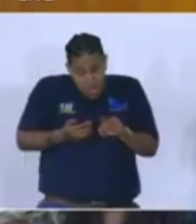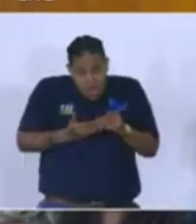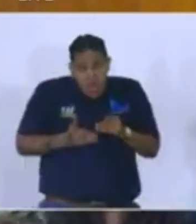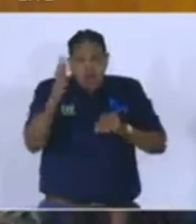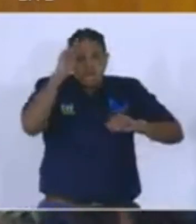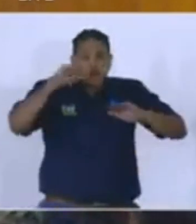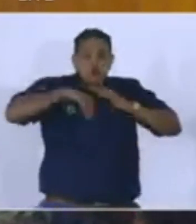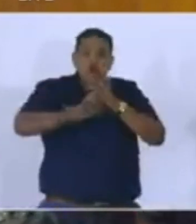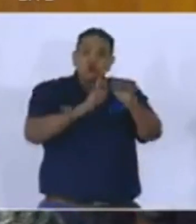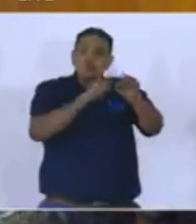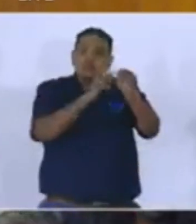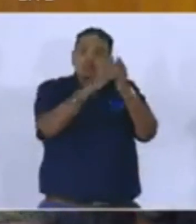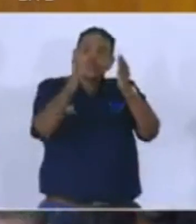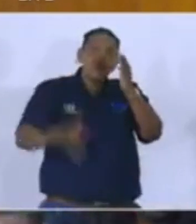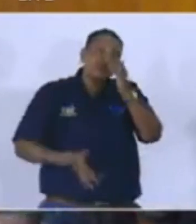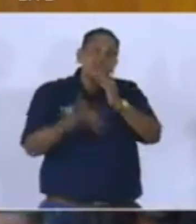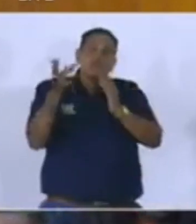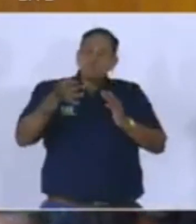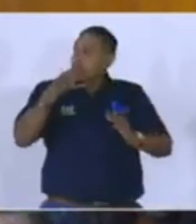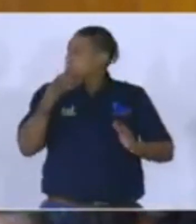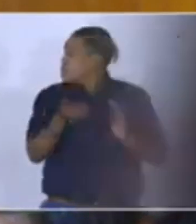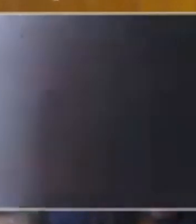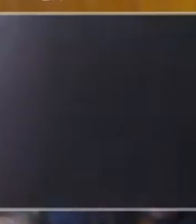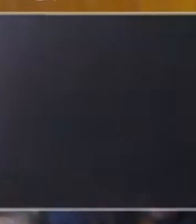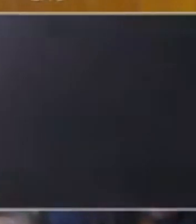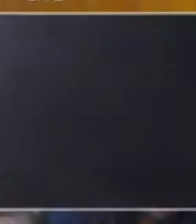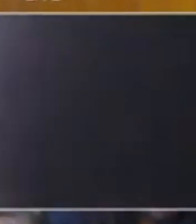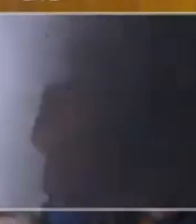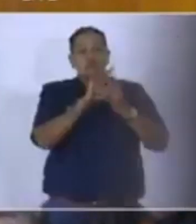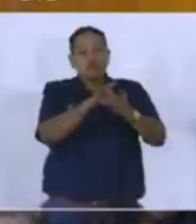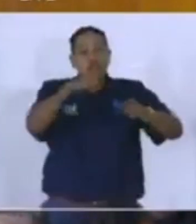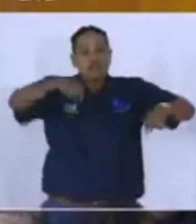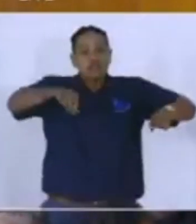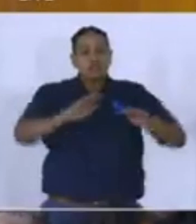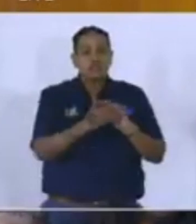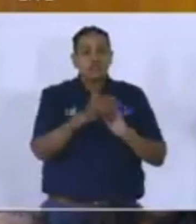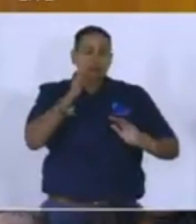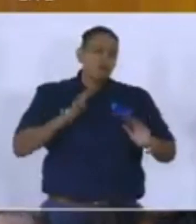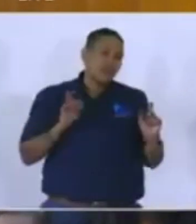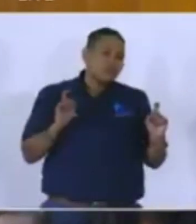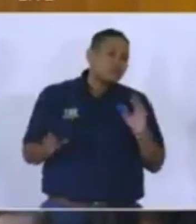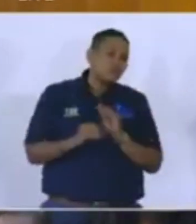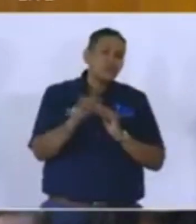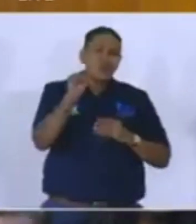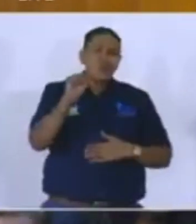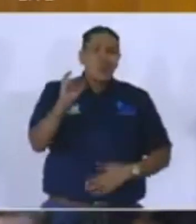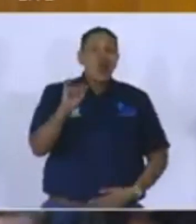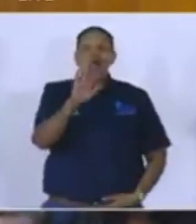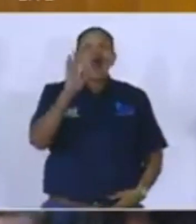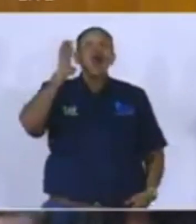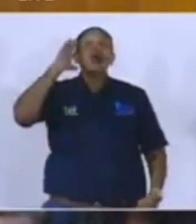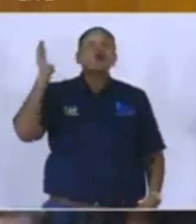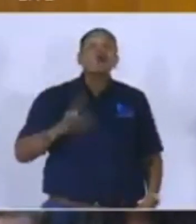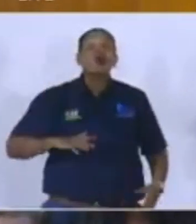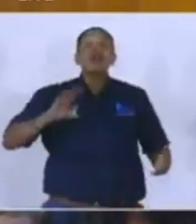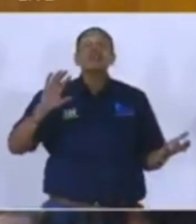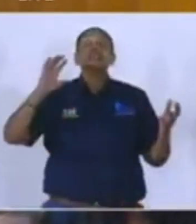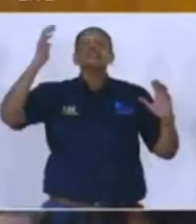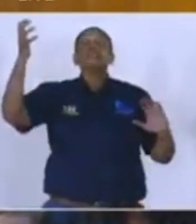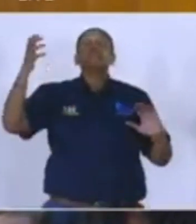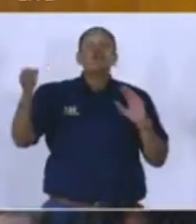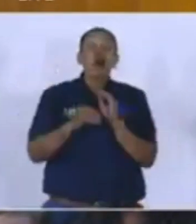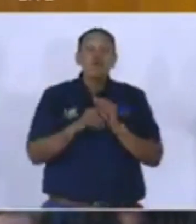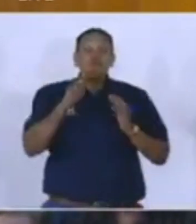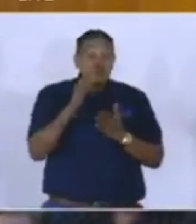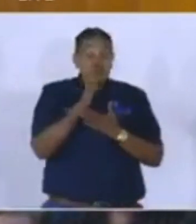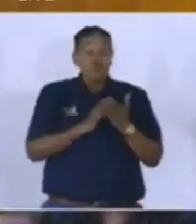new era of technological advancement in Jamaica. Madam Speaker, AI will disrupt